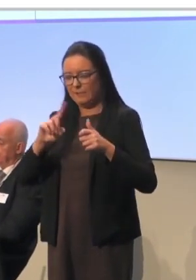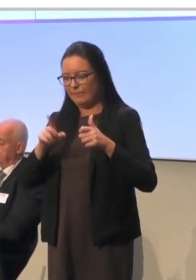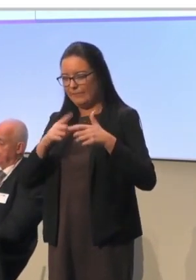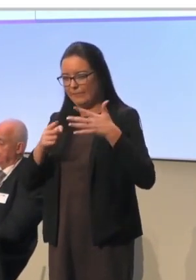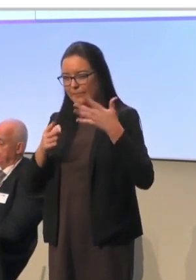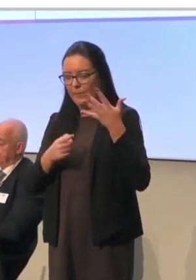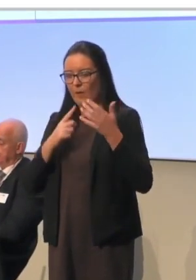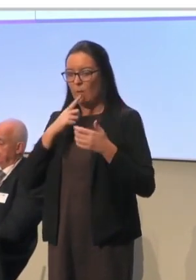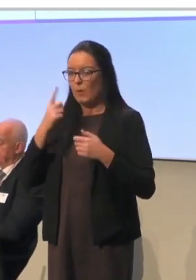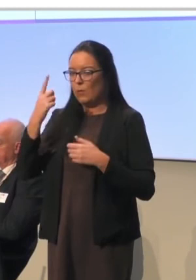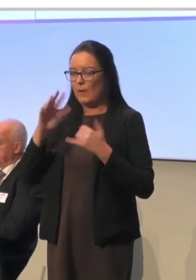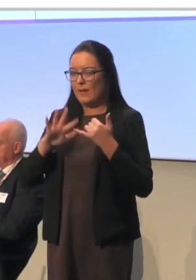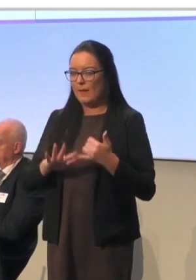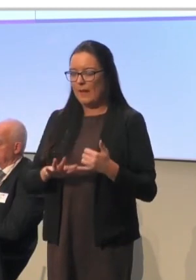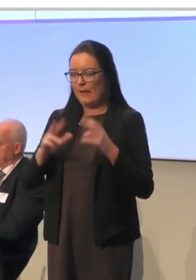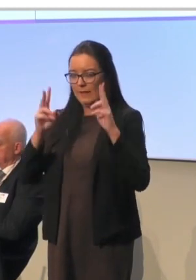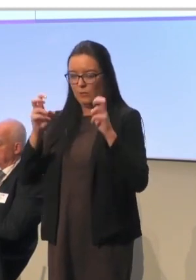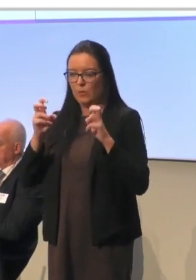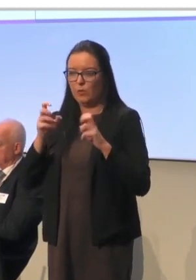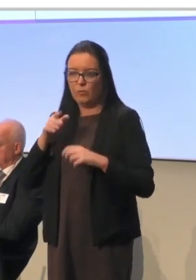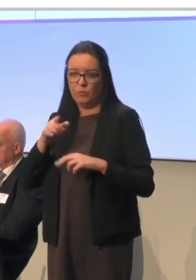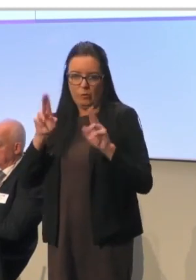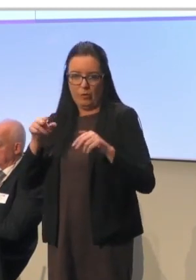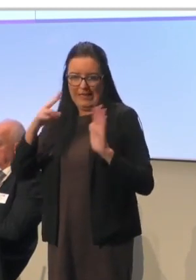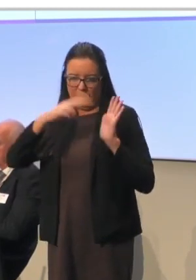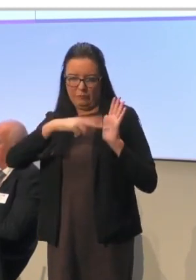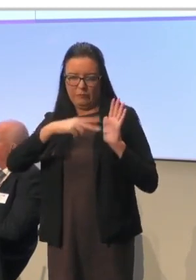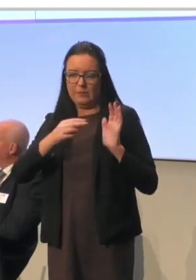is worth leaving with. I'll actually let you read it, I won't read it.